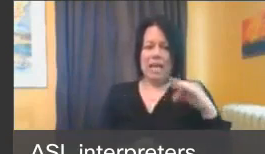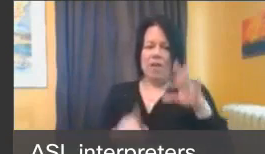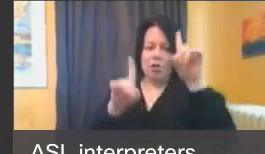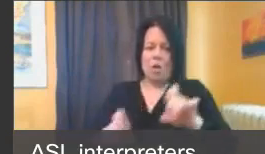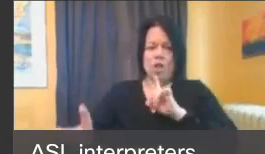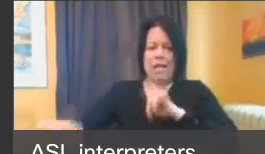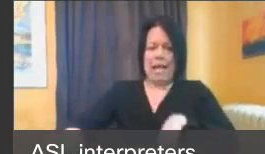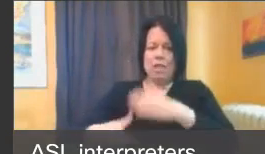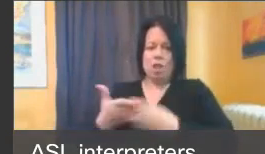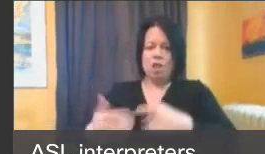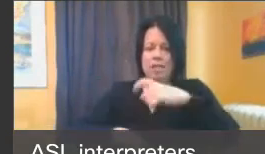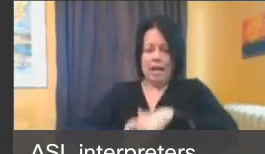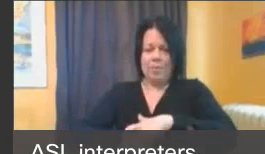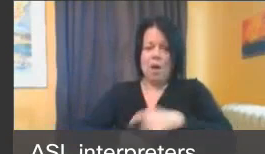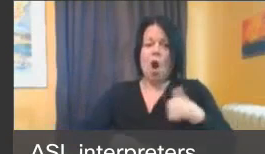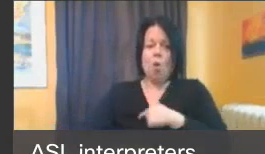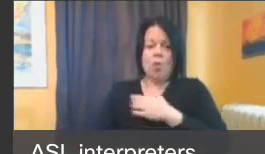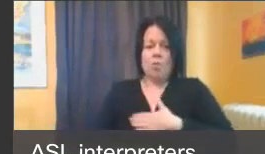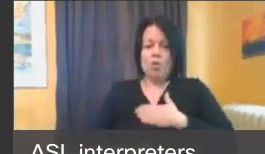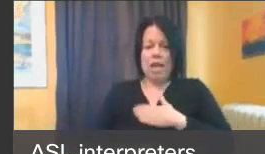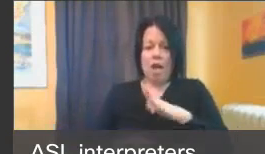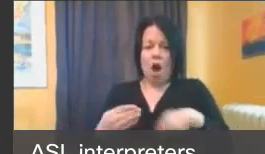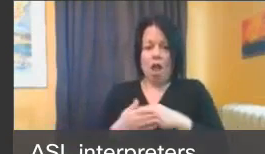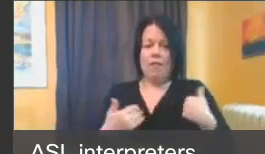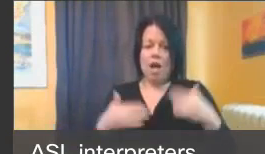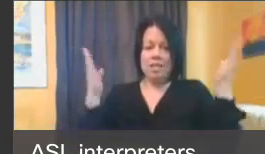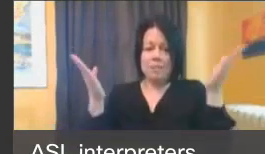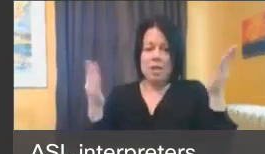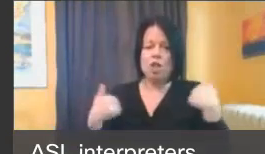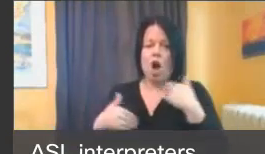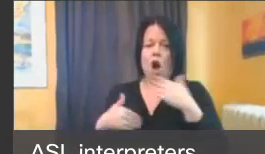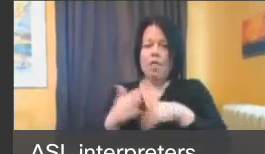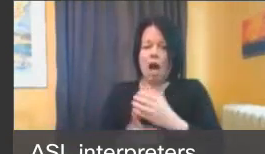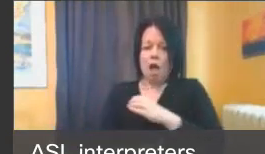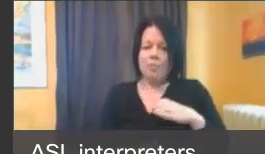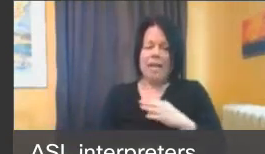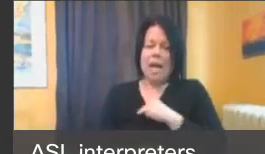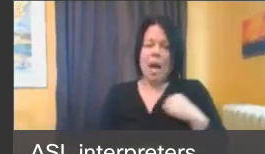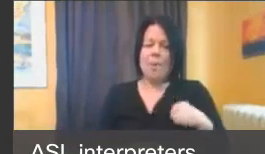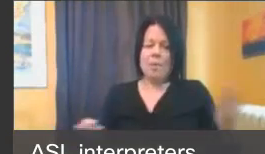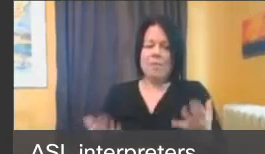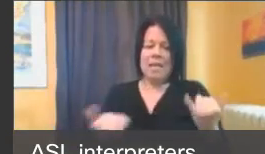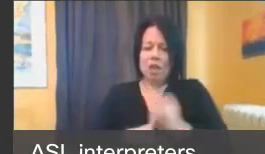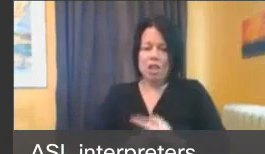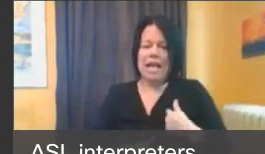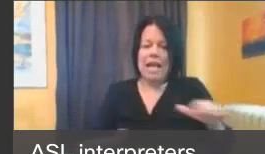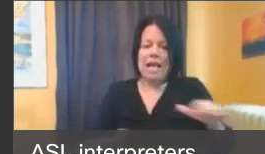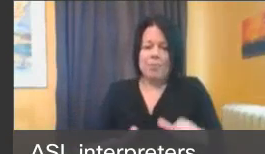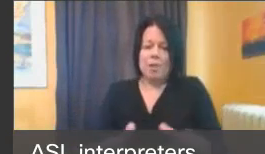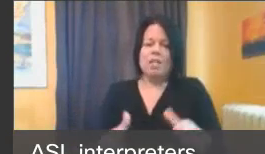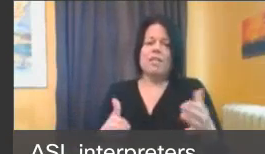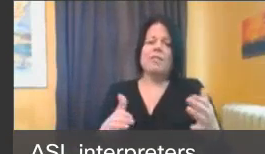answer period. We appreciate all of our speakers and our committee members for being here today and engaging in such a productive